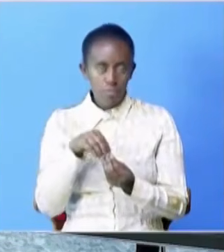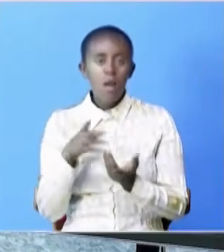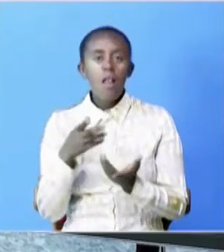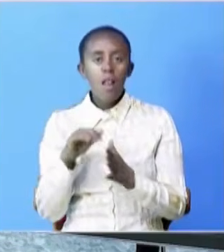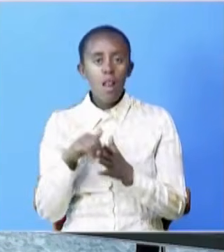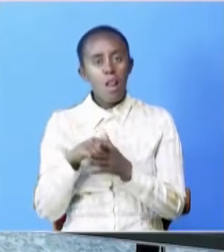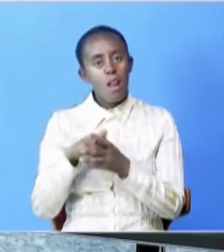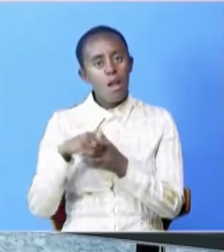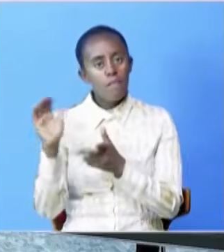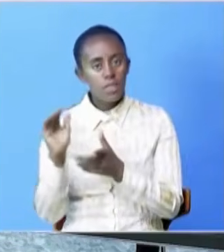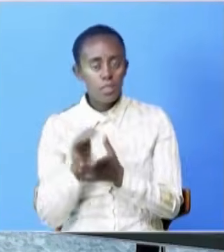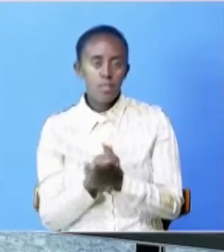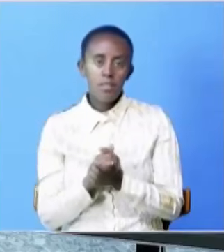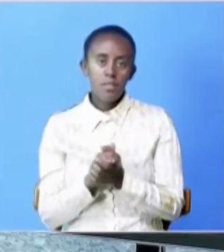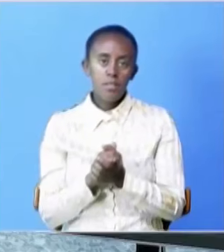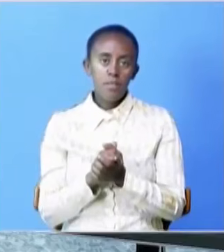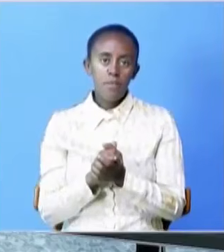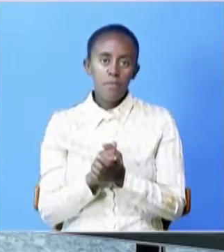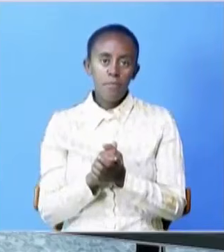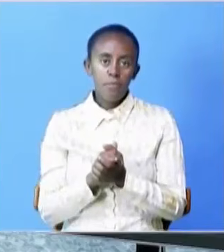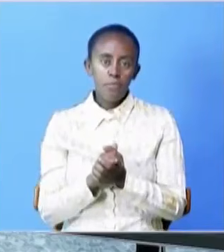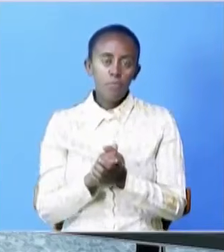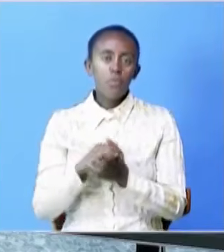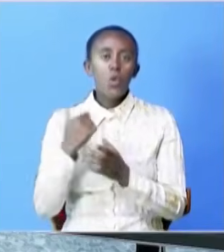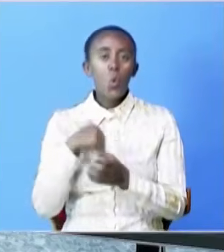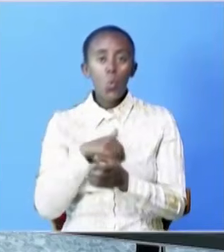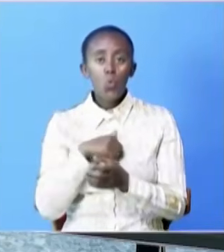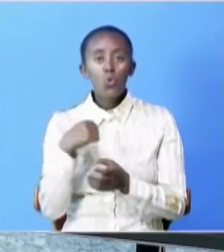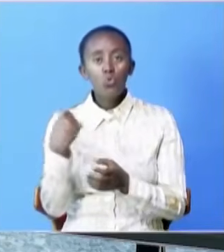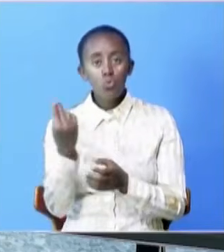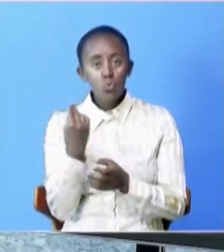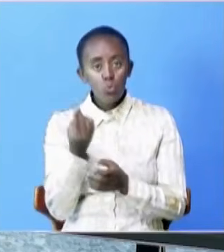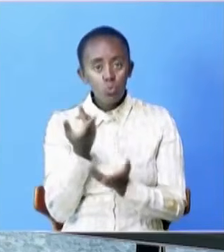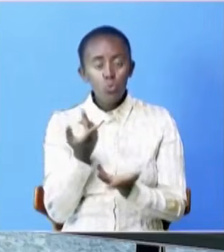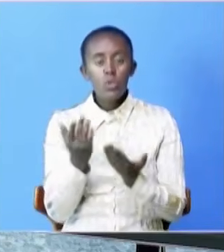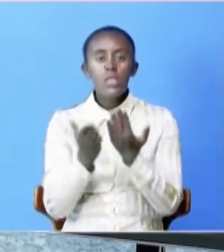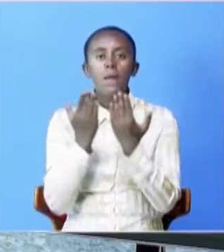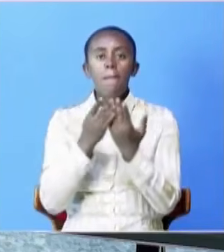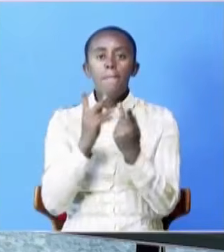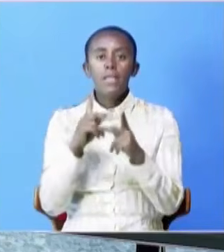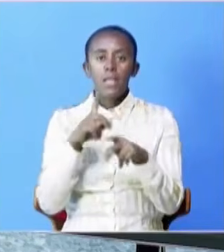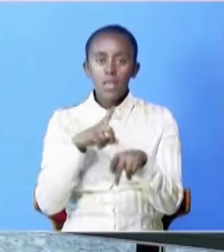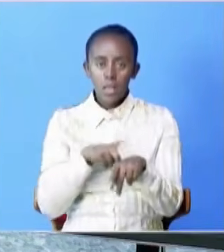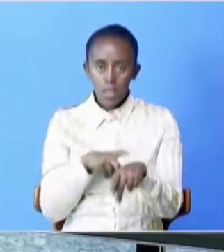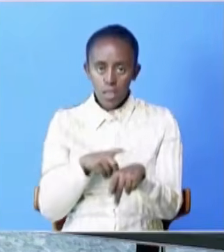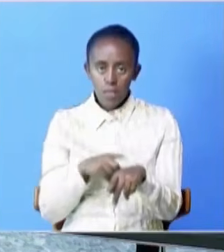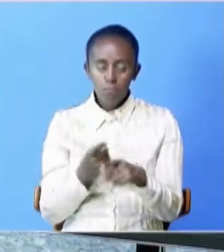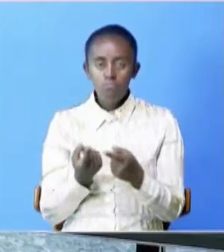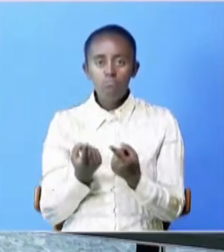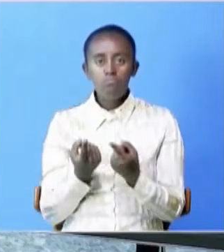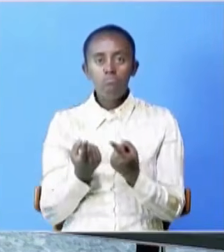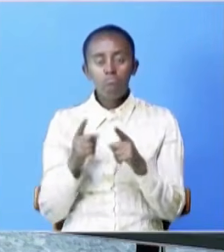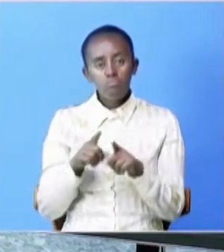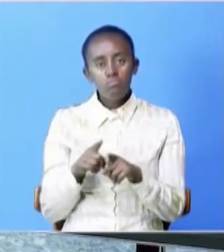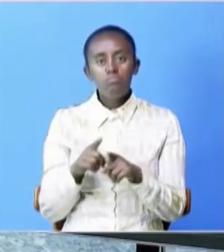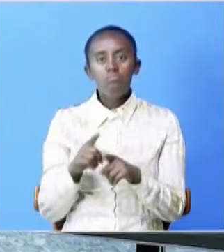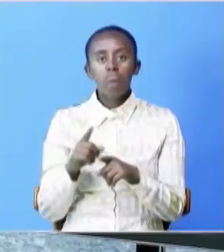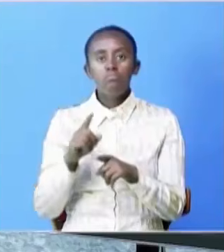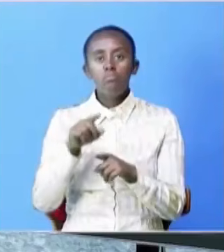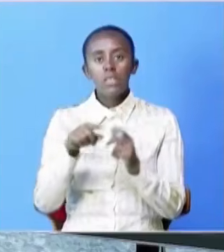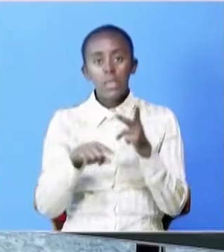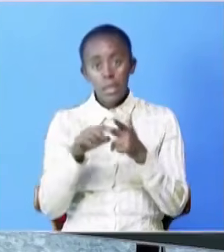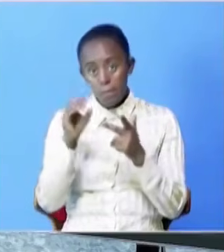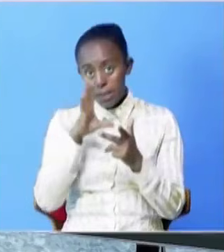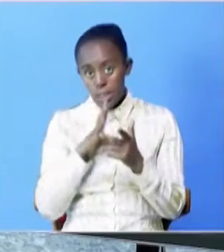S. That is how we use the simple present tense when it comes to